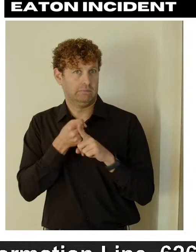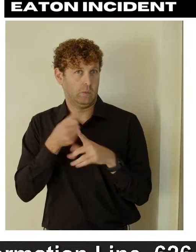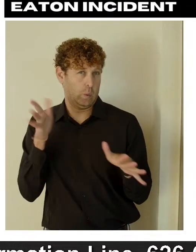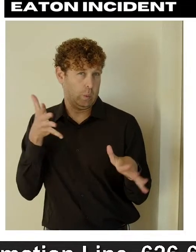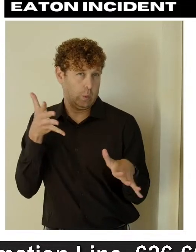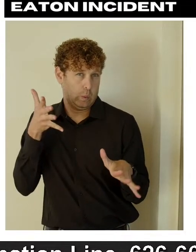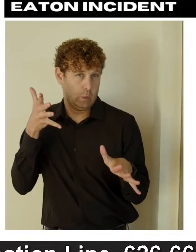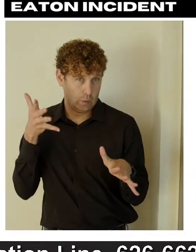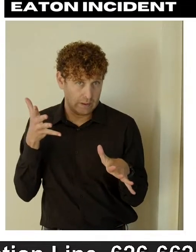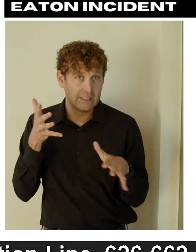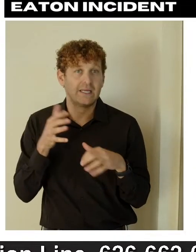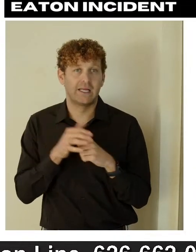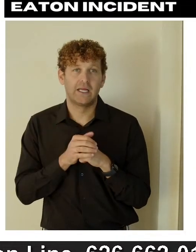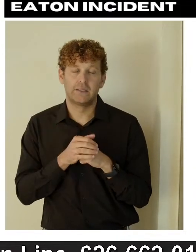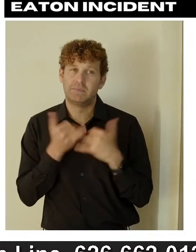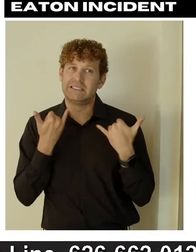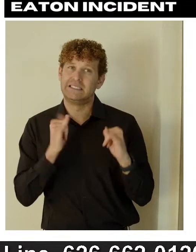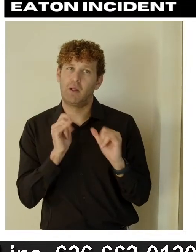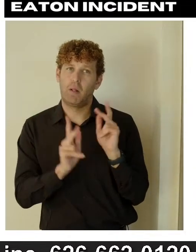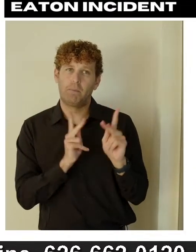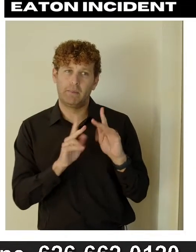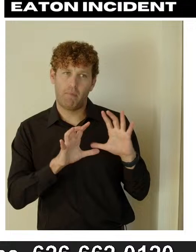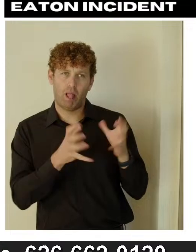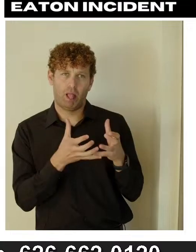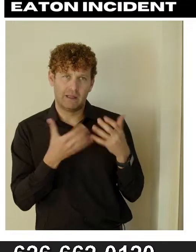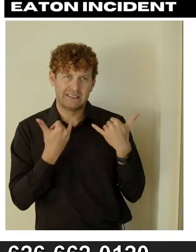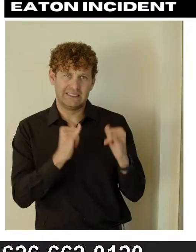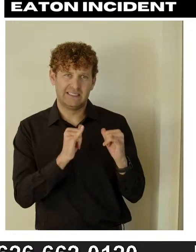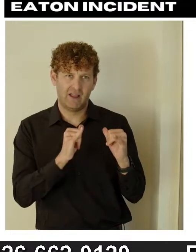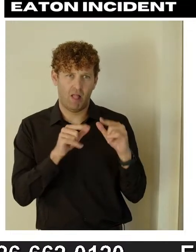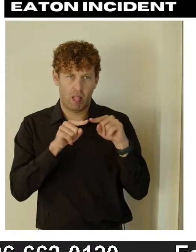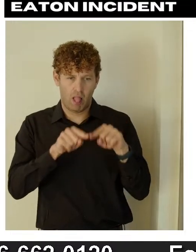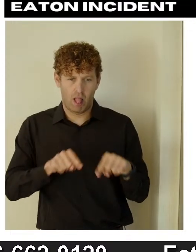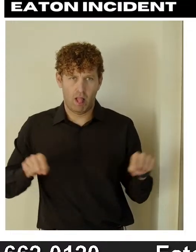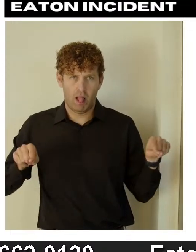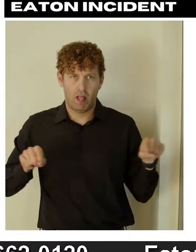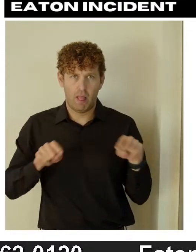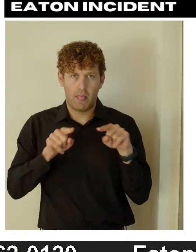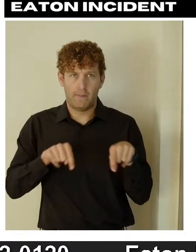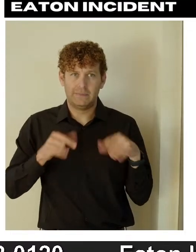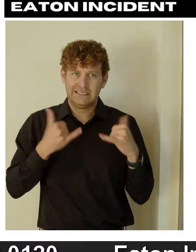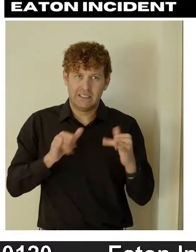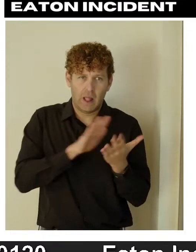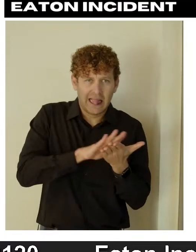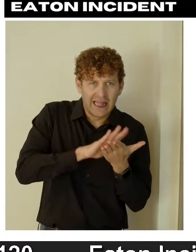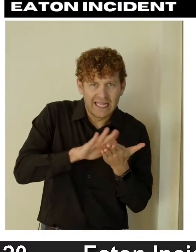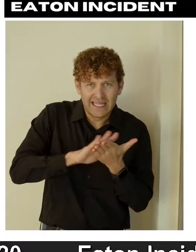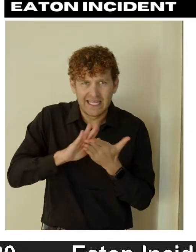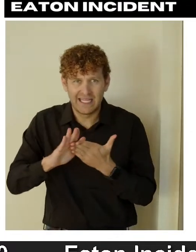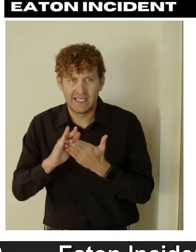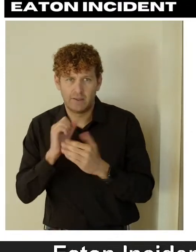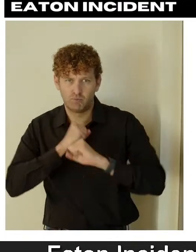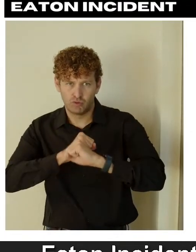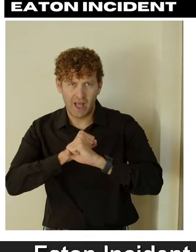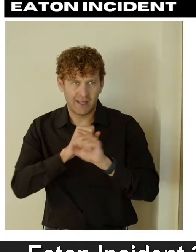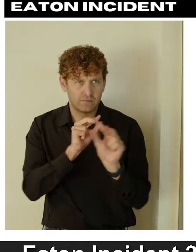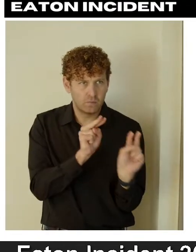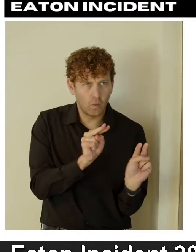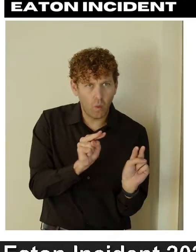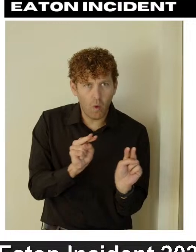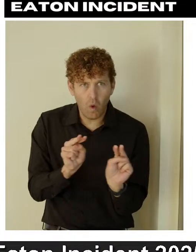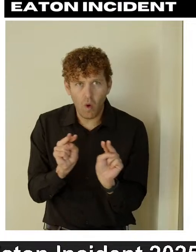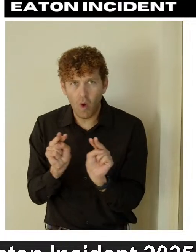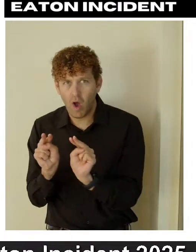Same basic story: mop up, patrol, strengthen the lines. We've had some sources of heat in